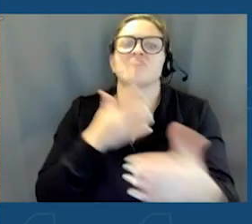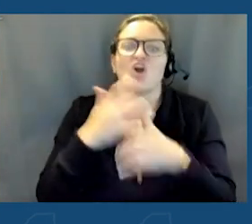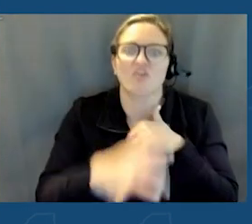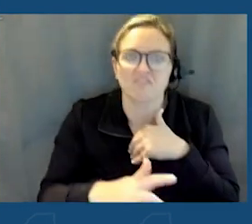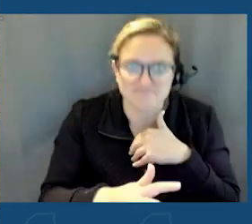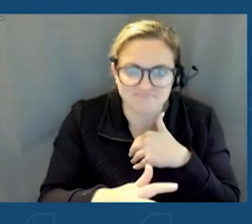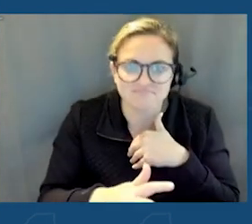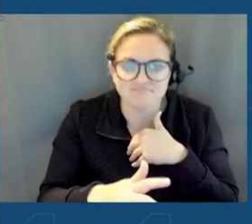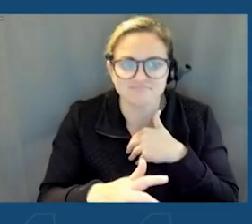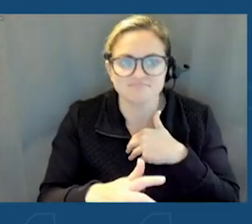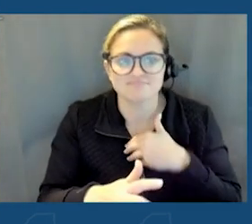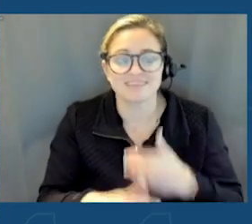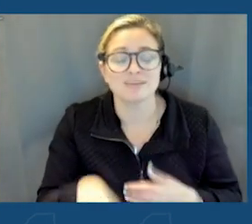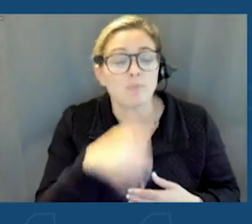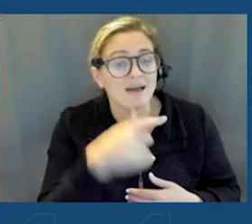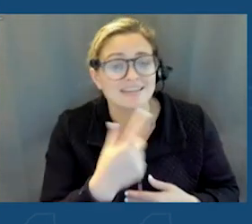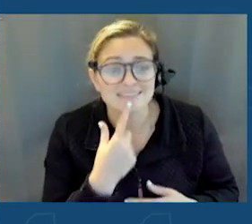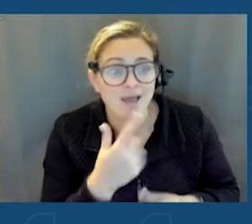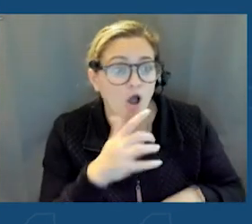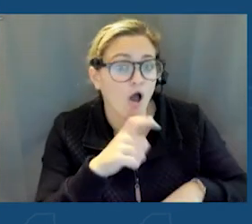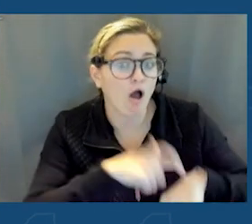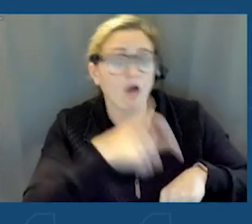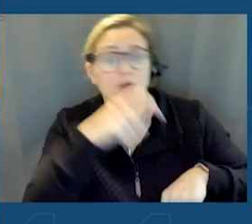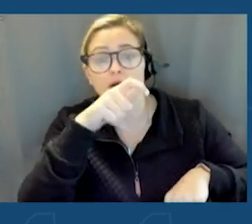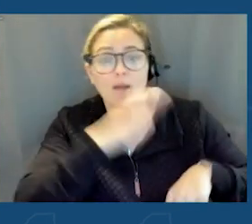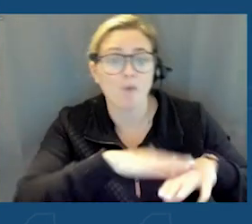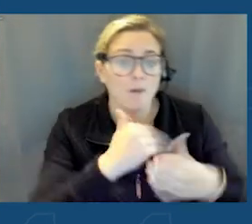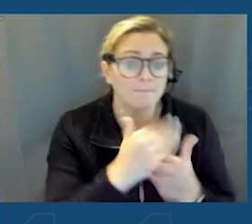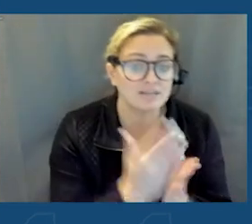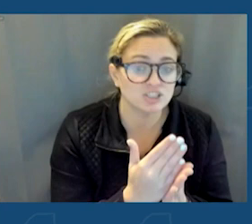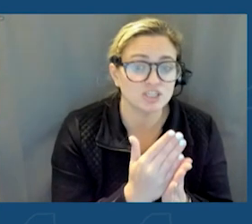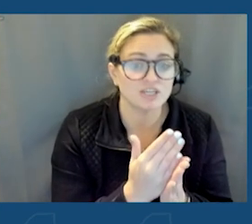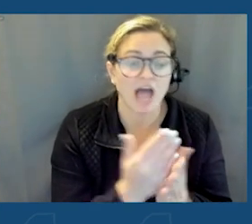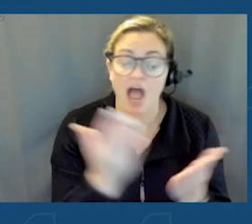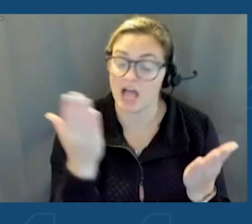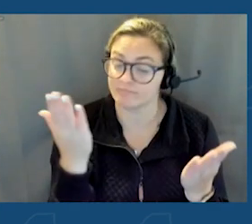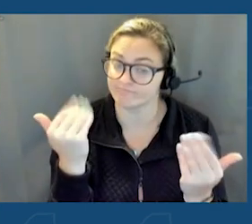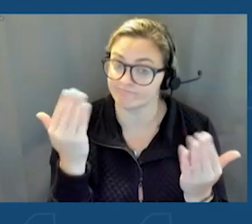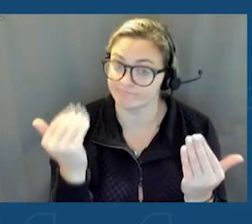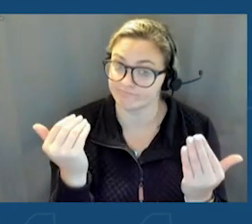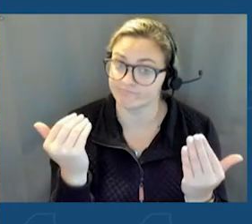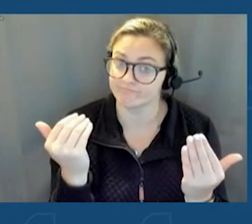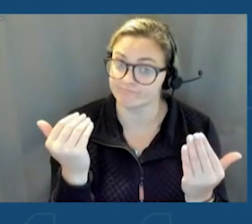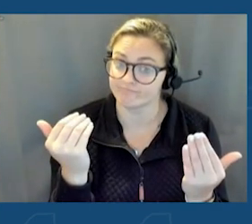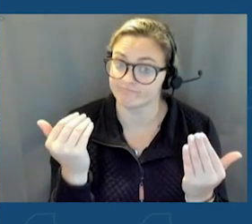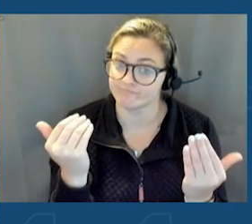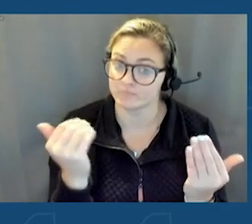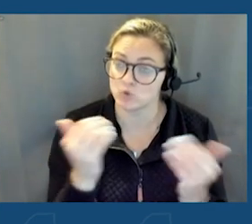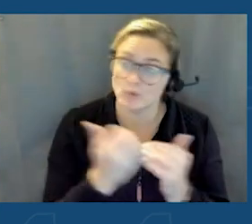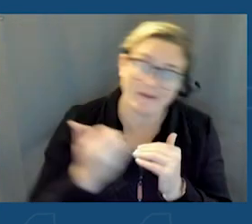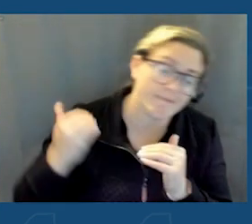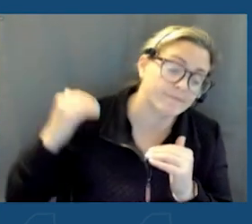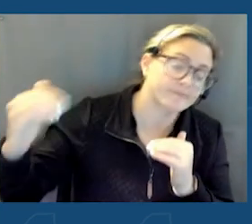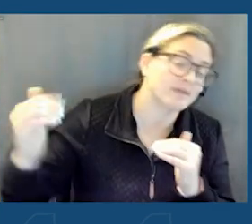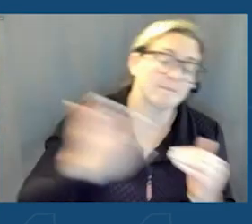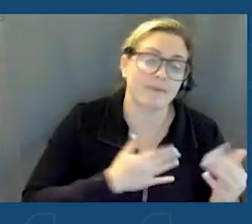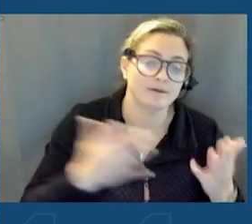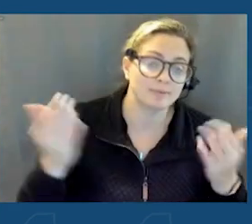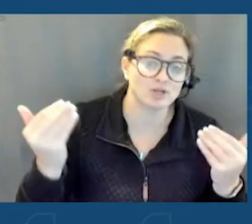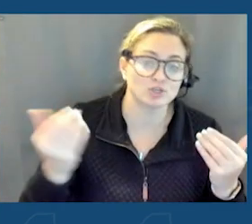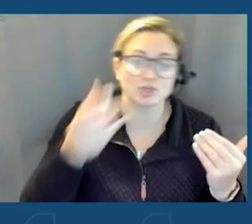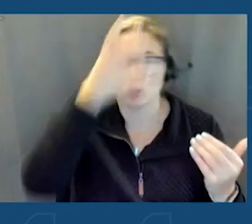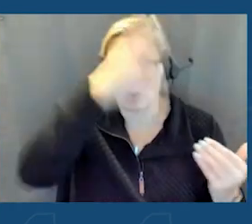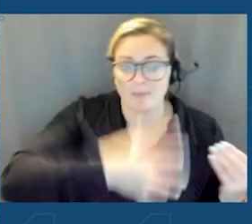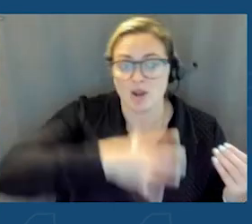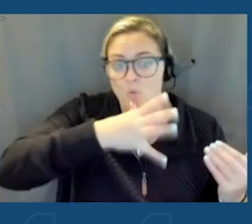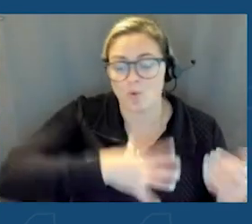going to call you on time, on budget anymore. I'm going to expect you to exceed all of my expectations. And of course, it's the men and women of labor who